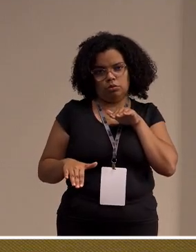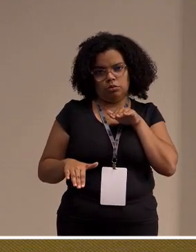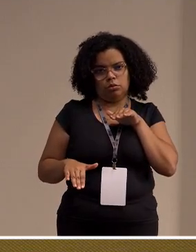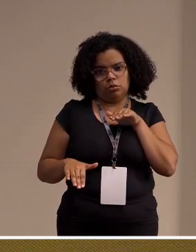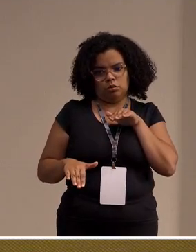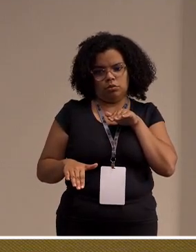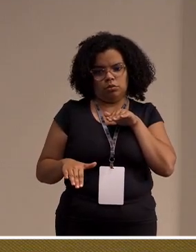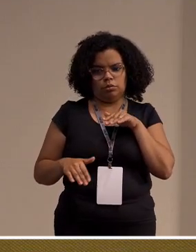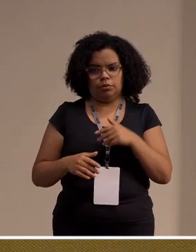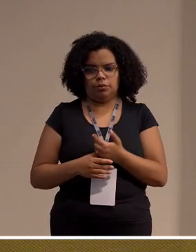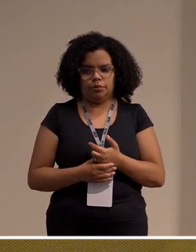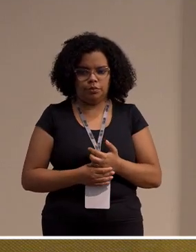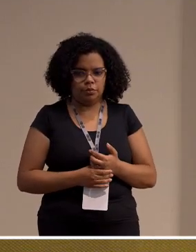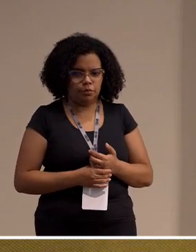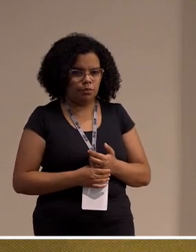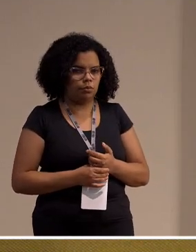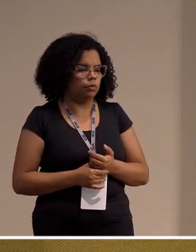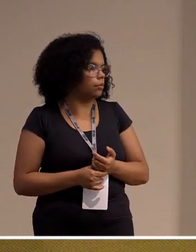regular citizens.